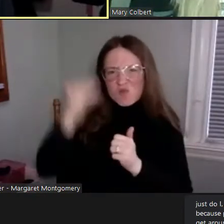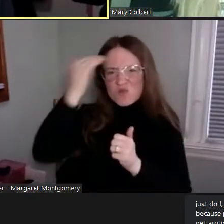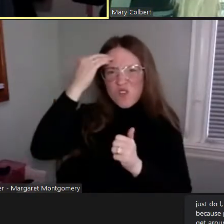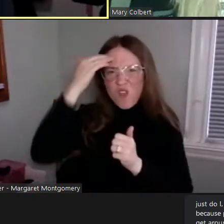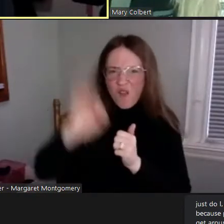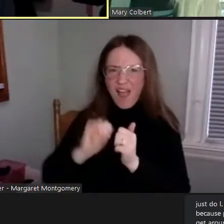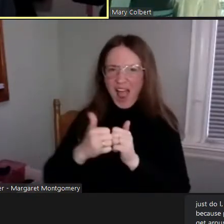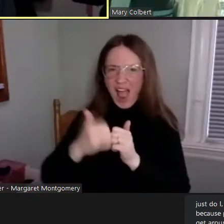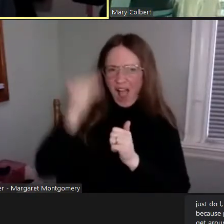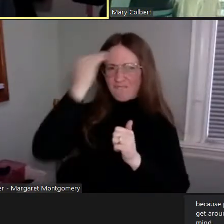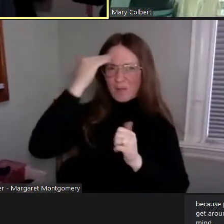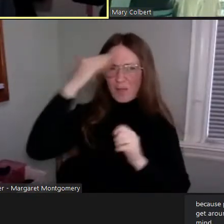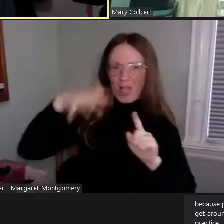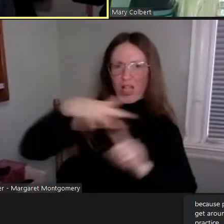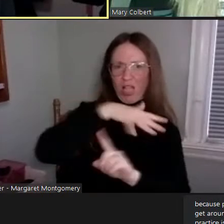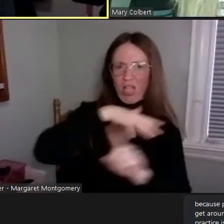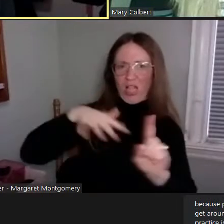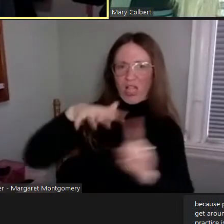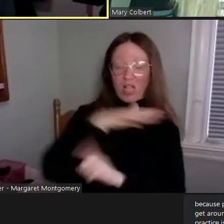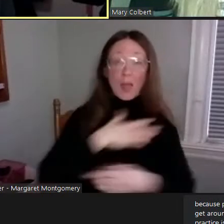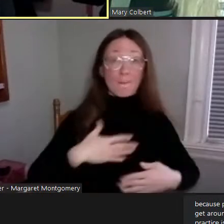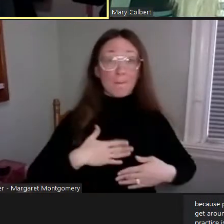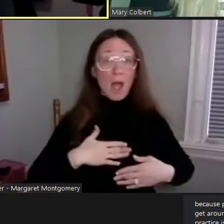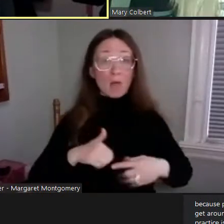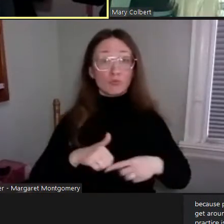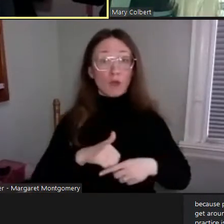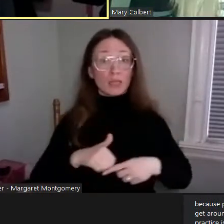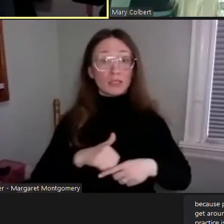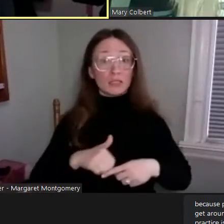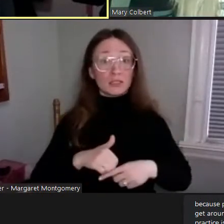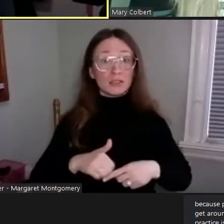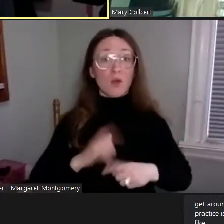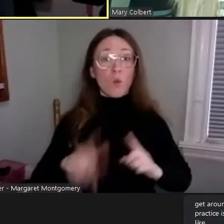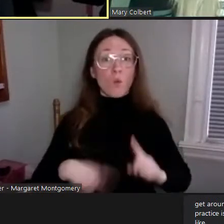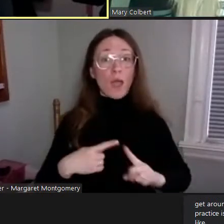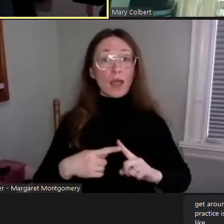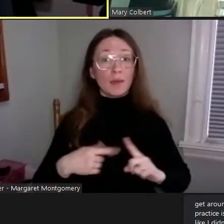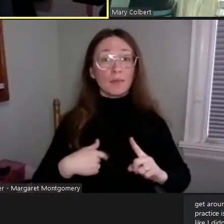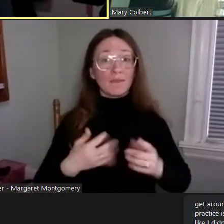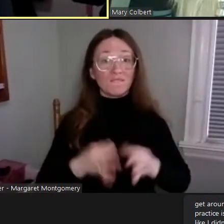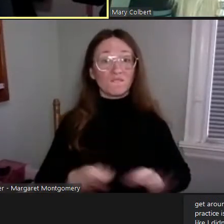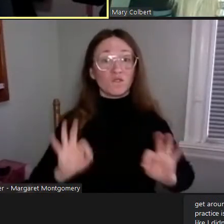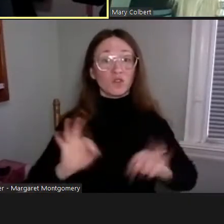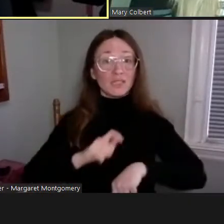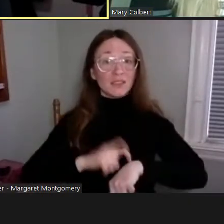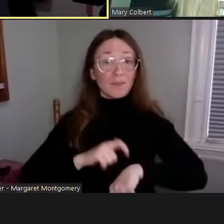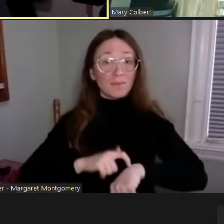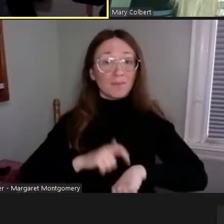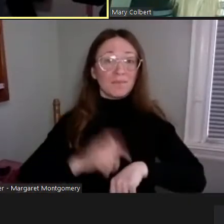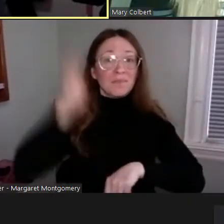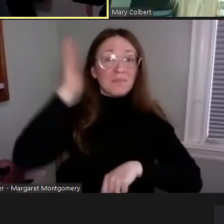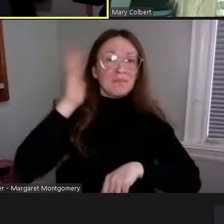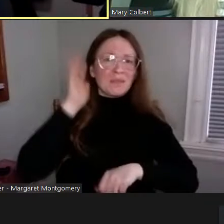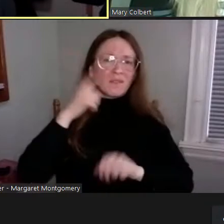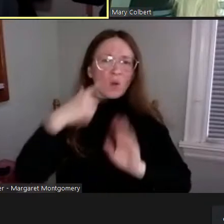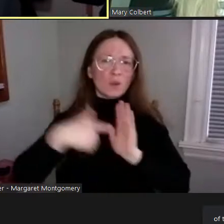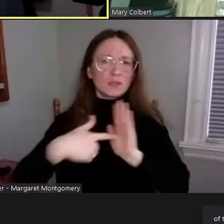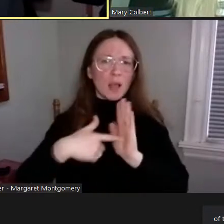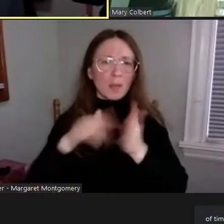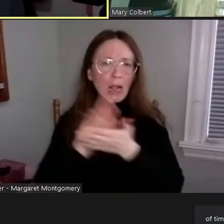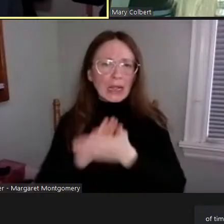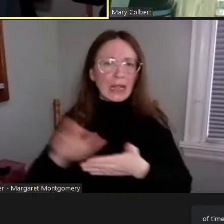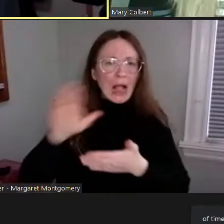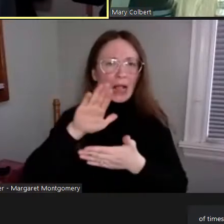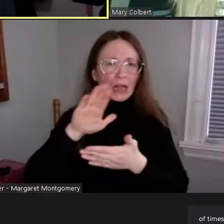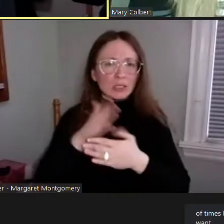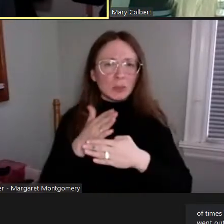my theory and my practice is when I have spare time or free time, like I did in college a lot of times between classes way back then,